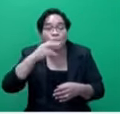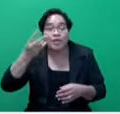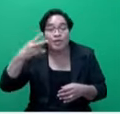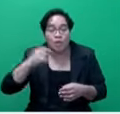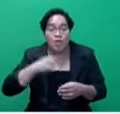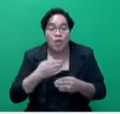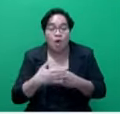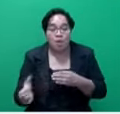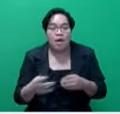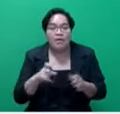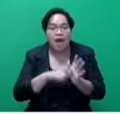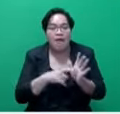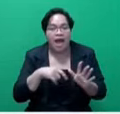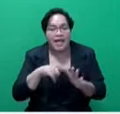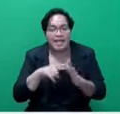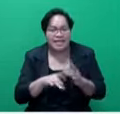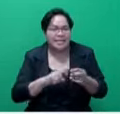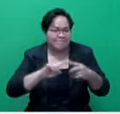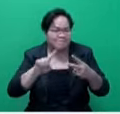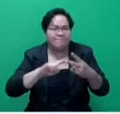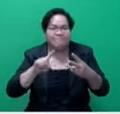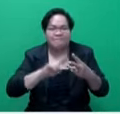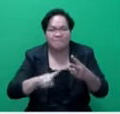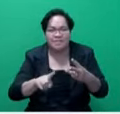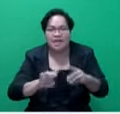opened Reki Reki Market, Langere, Namaka Market,